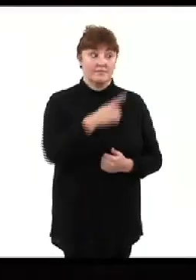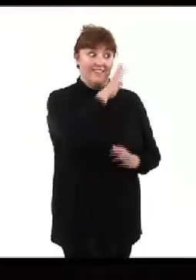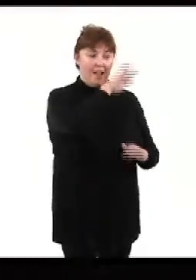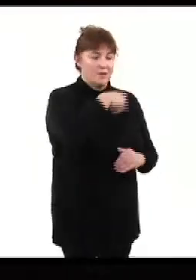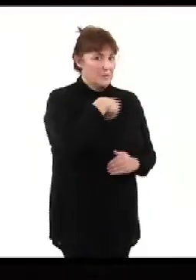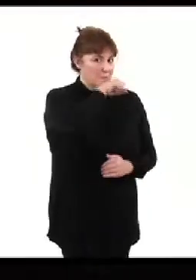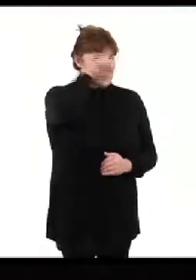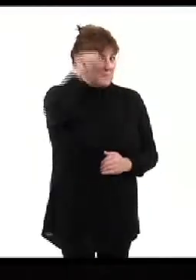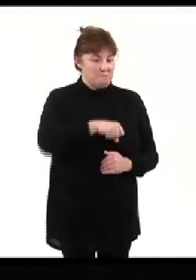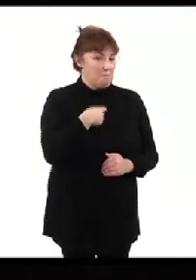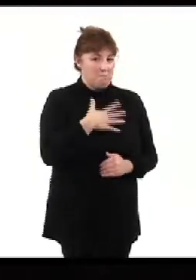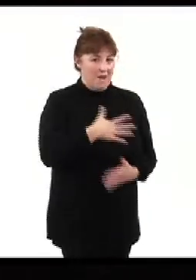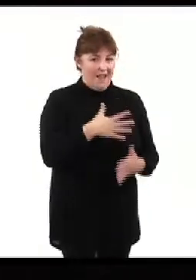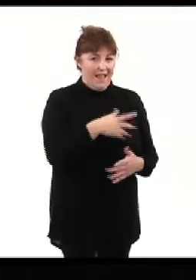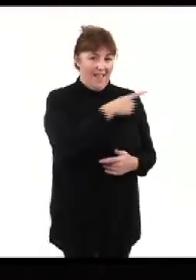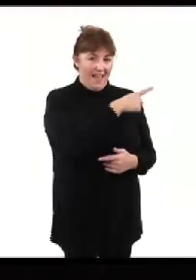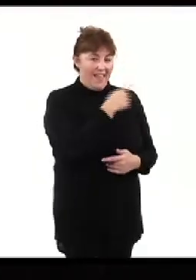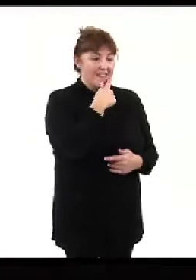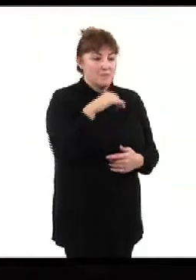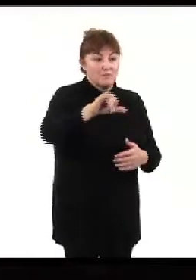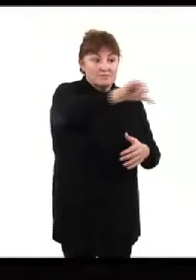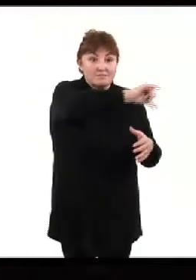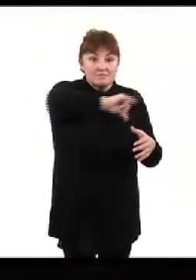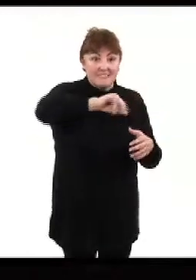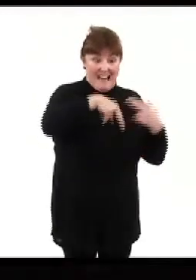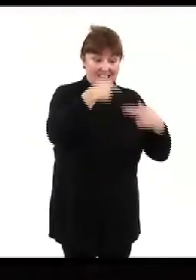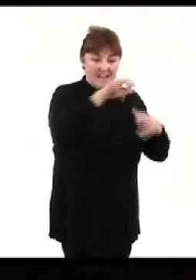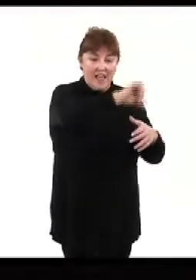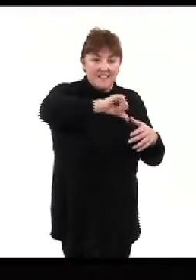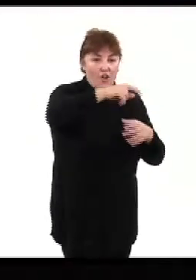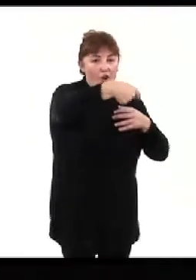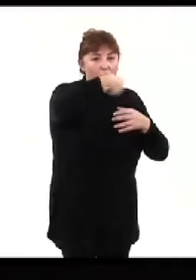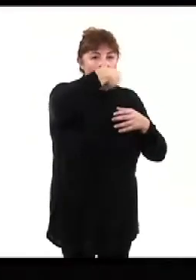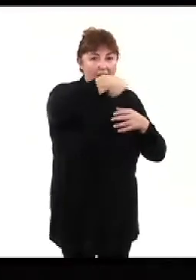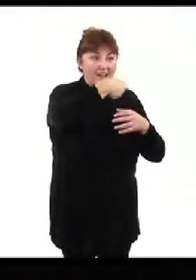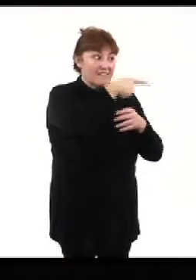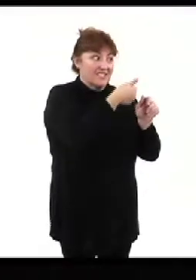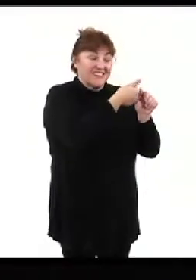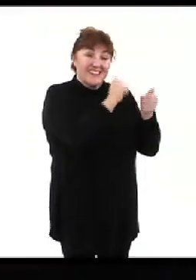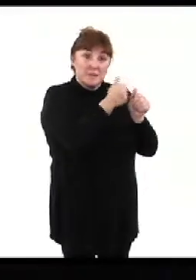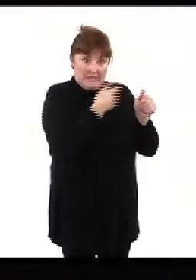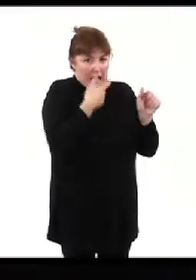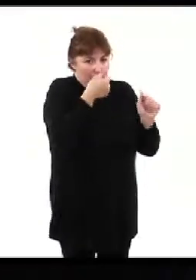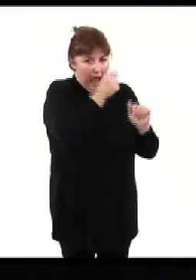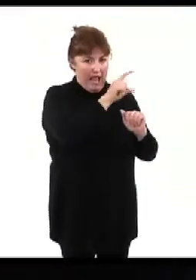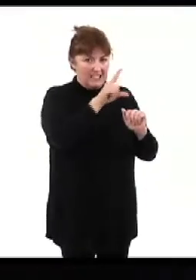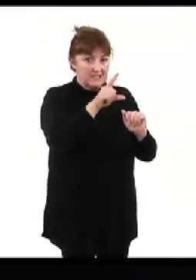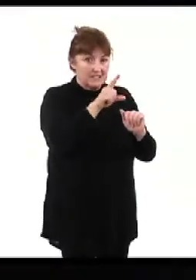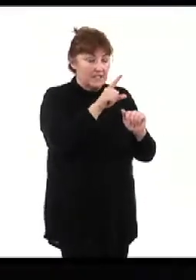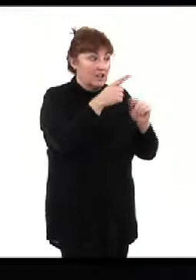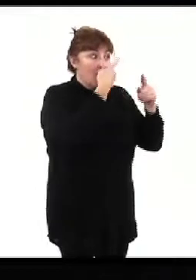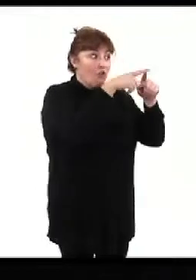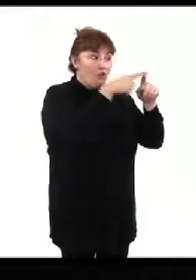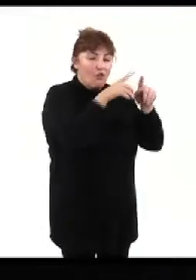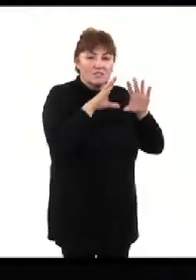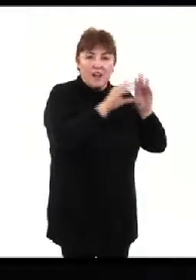The last one's my favorite, pour syrup, or pour salad dressing, you can use pour. Okay, so you can see these don't look like how you would handle the object.